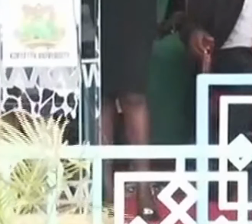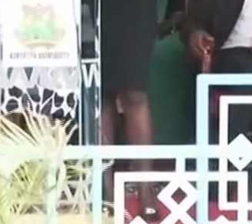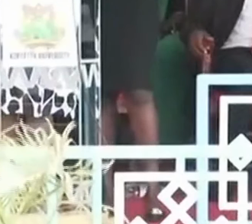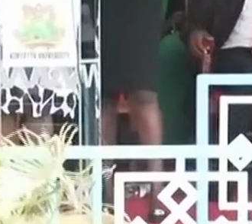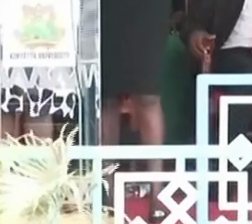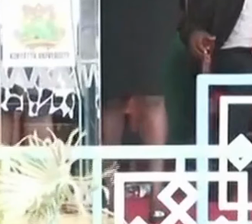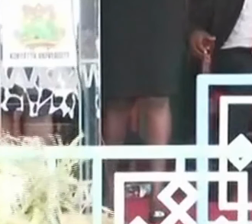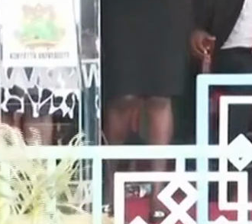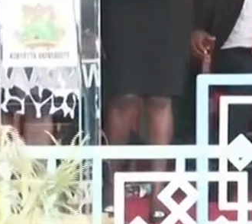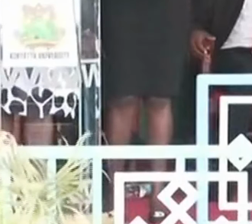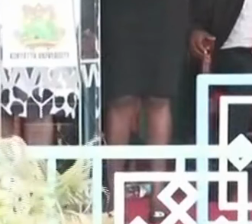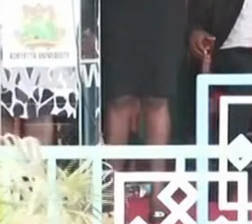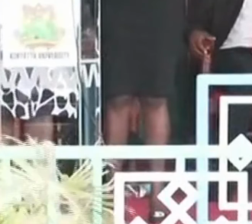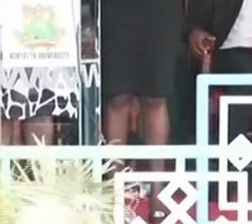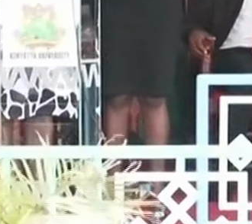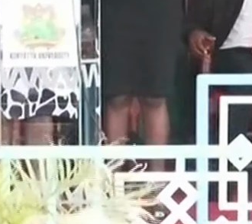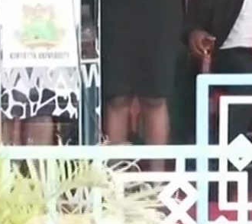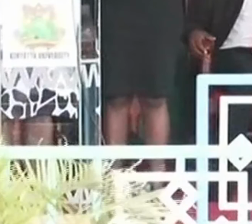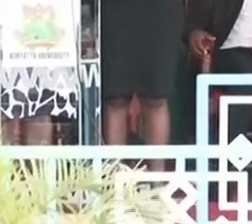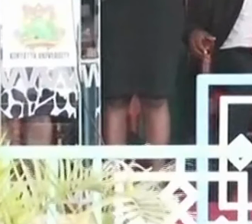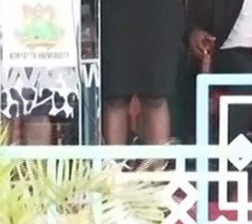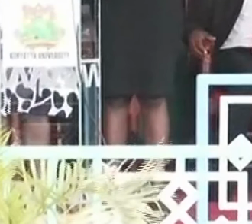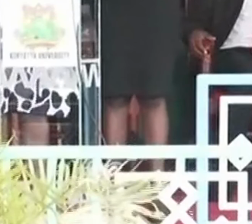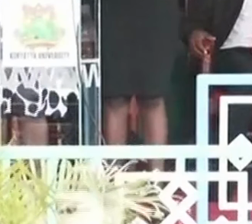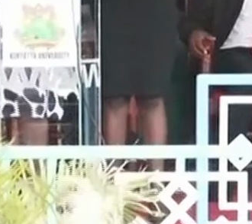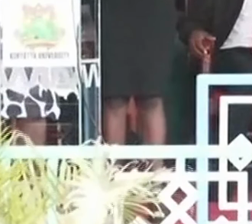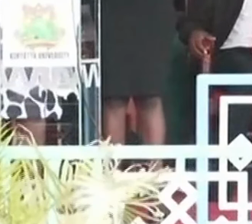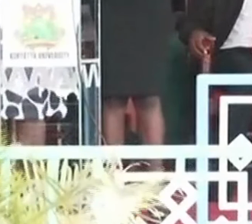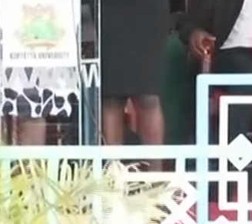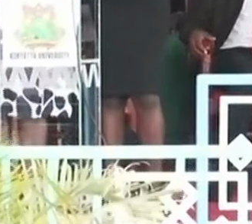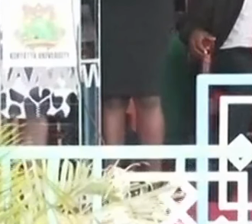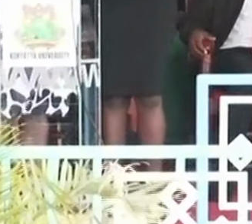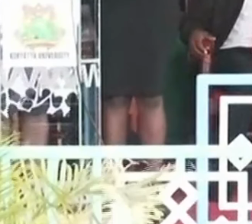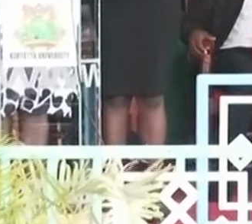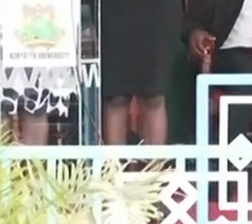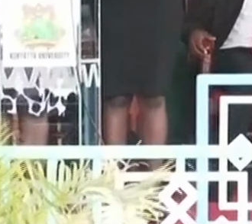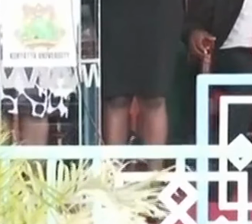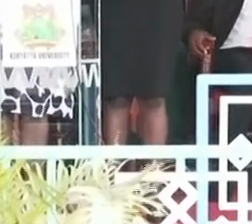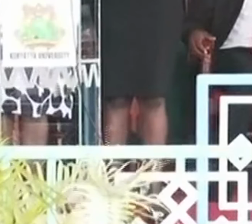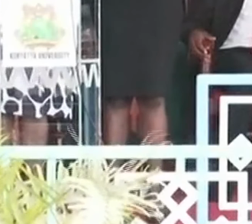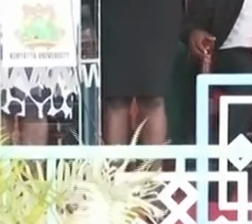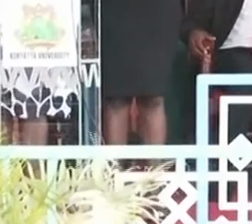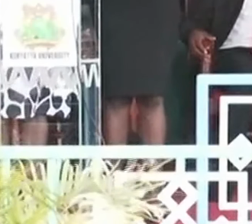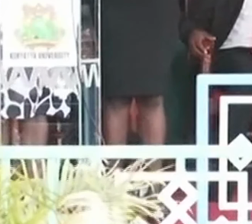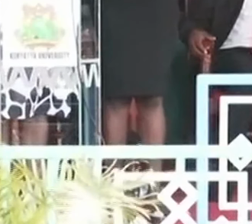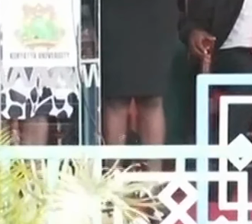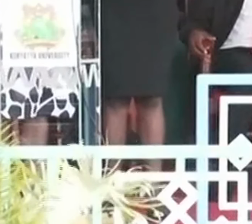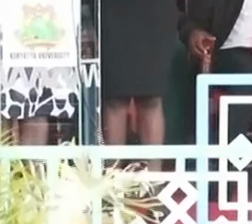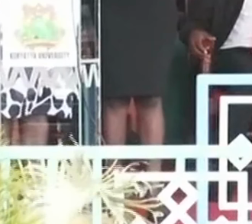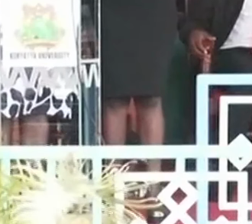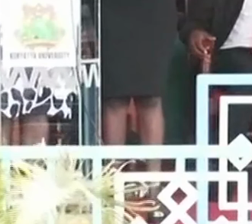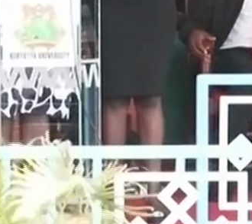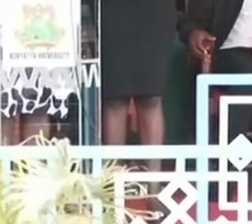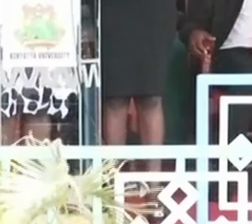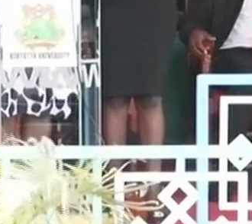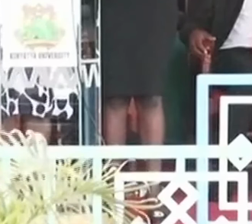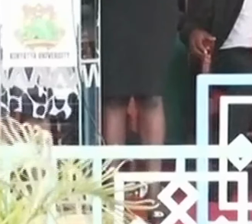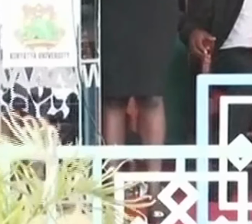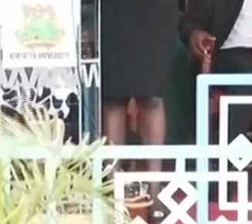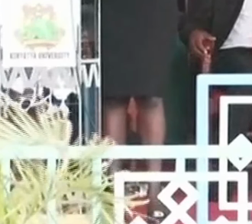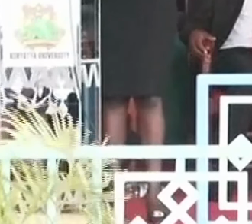To Your Excellency, the First Lady, Madam Rachel Ruto, all Cabinet Secretaries, the Vice